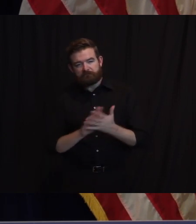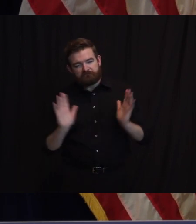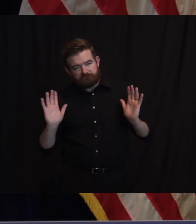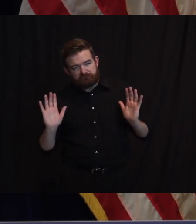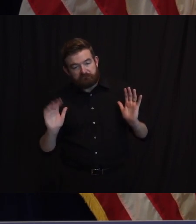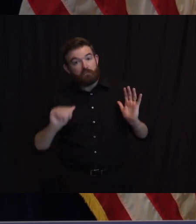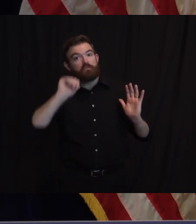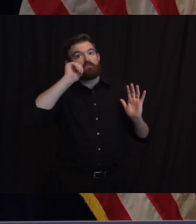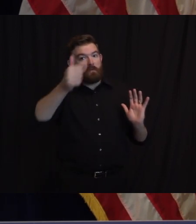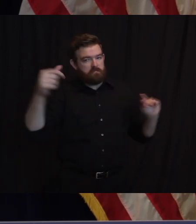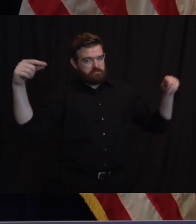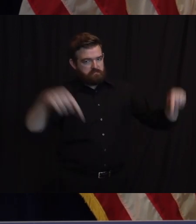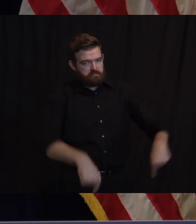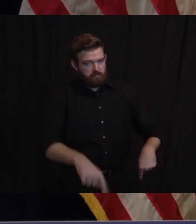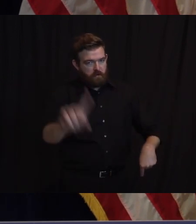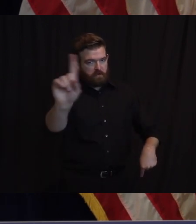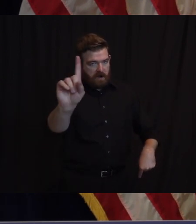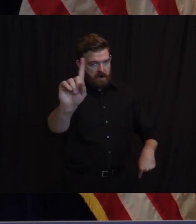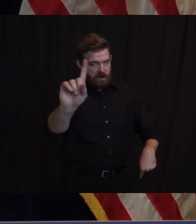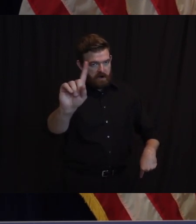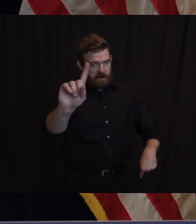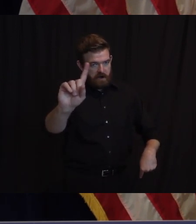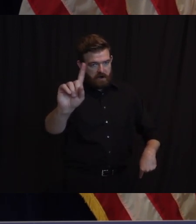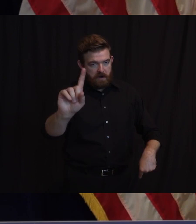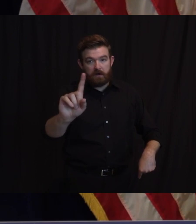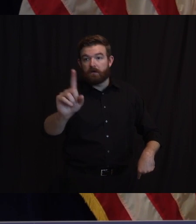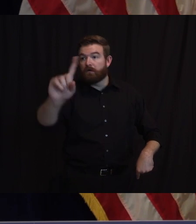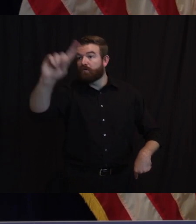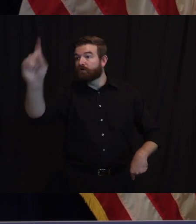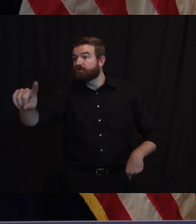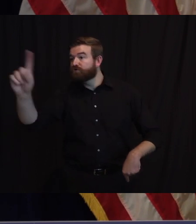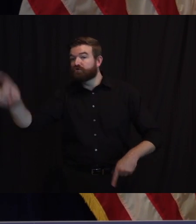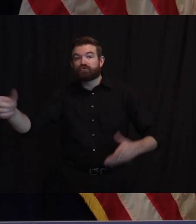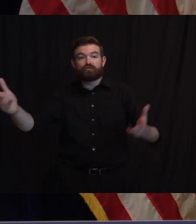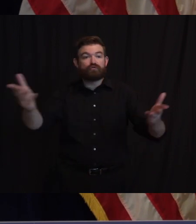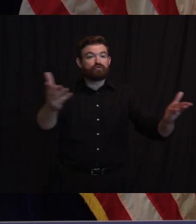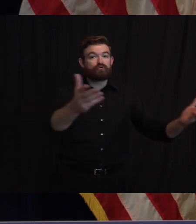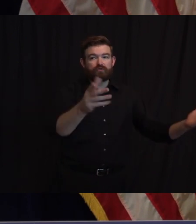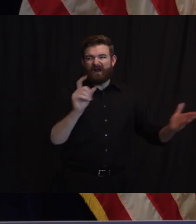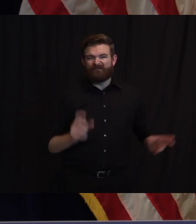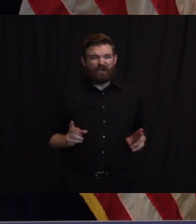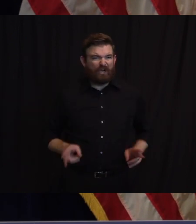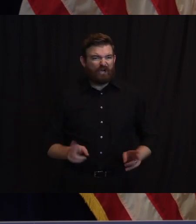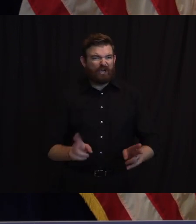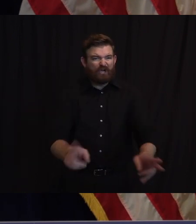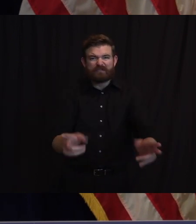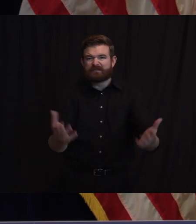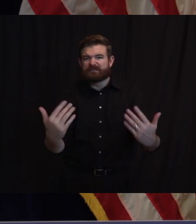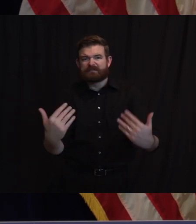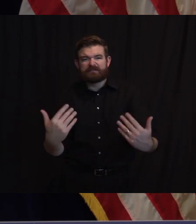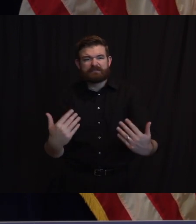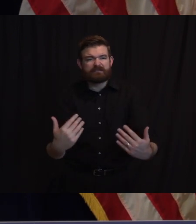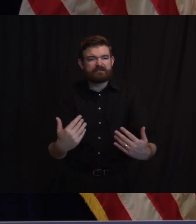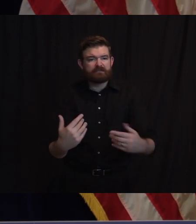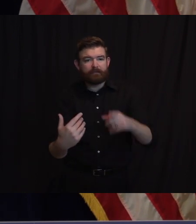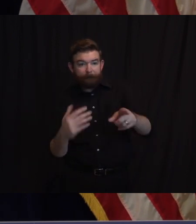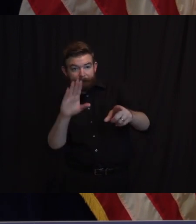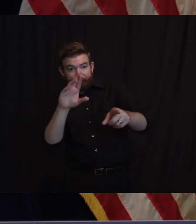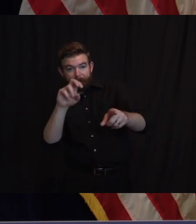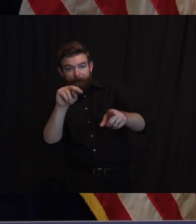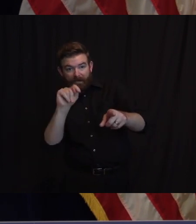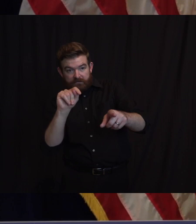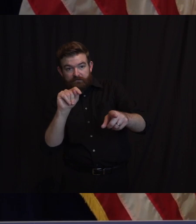With that, Brent, we'll start with you. And if you all could help us skim through this relatively quickly, that would be, we'll never forget